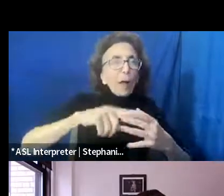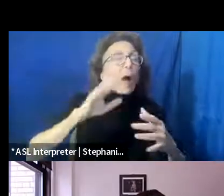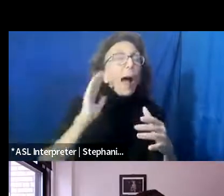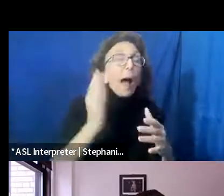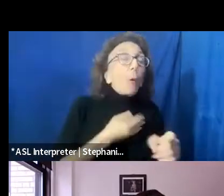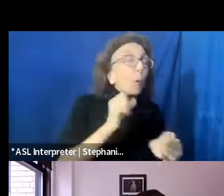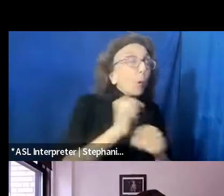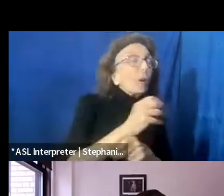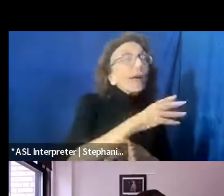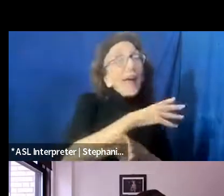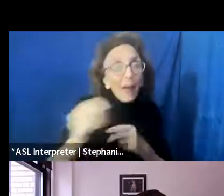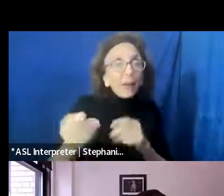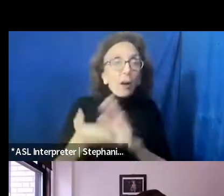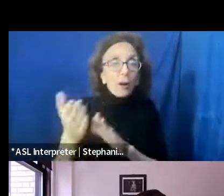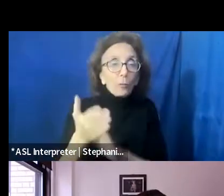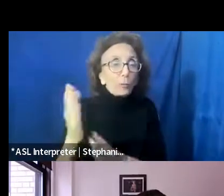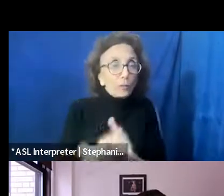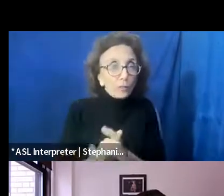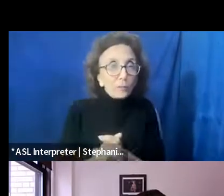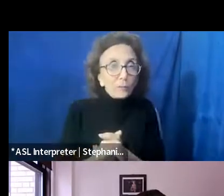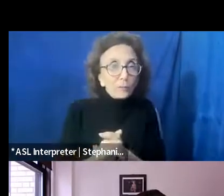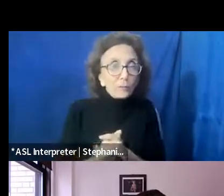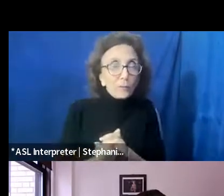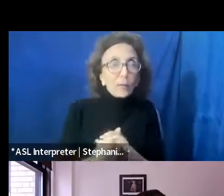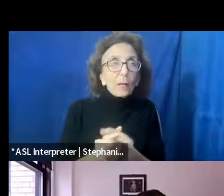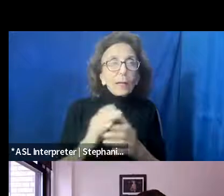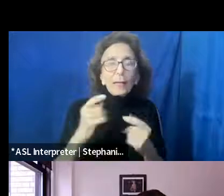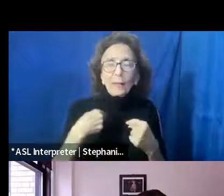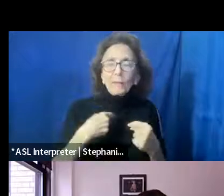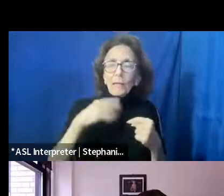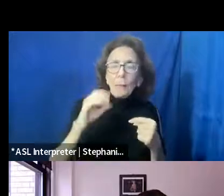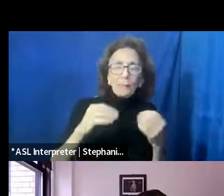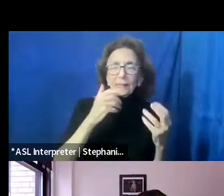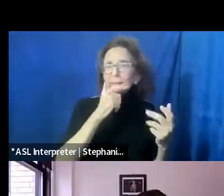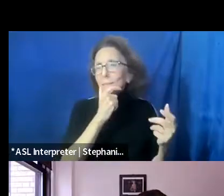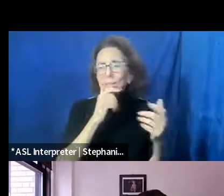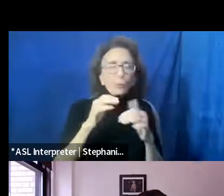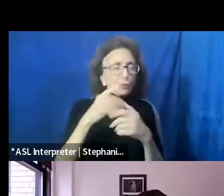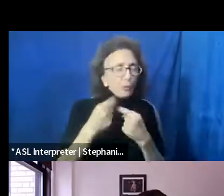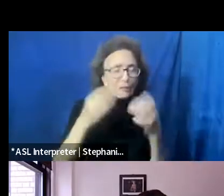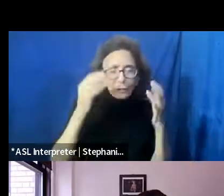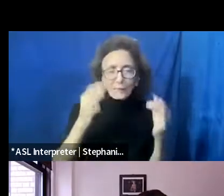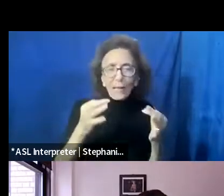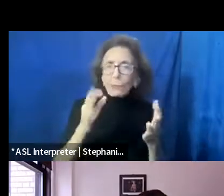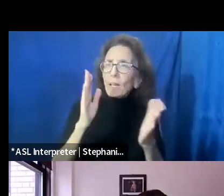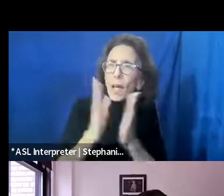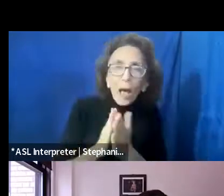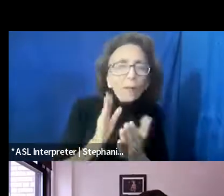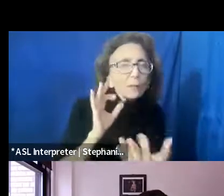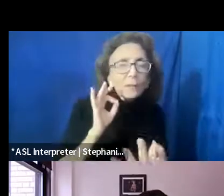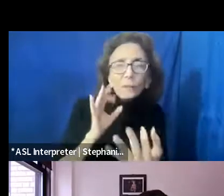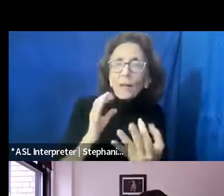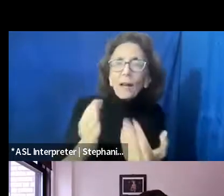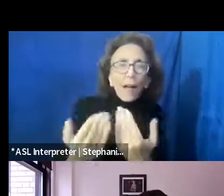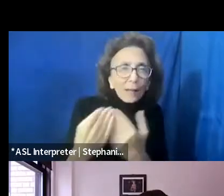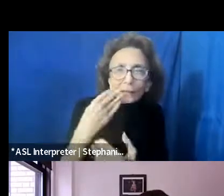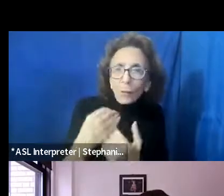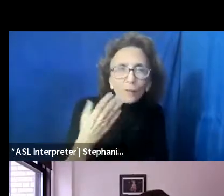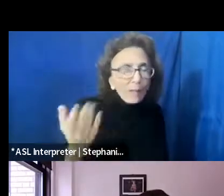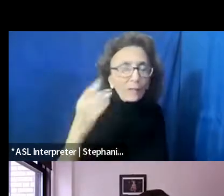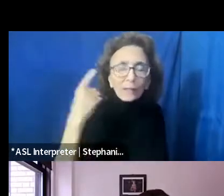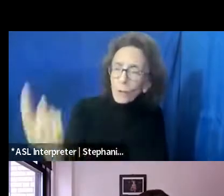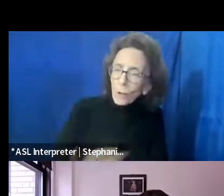standpoint, decisions that we're wrestling with or choices that we're making. We want their input on everything, and